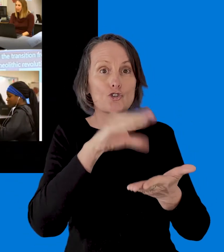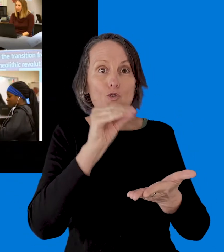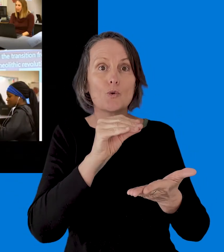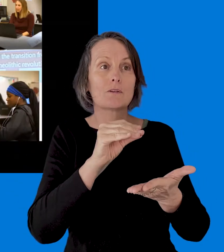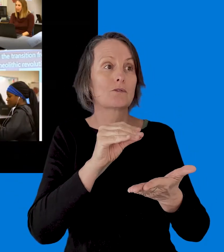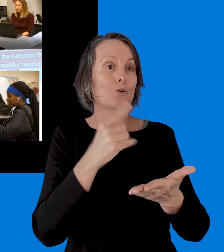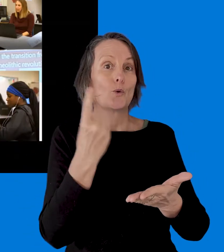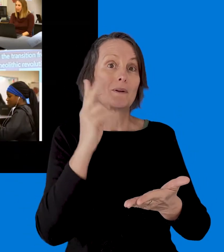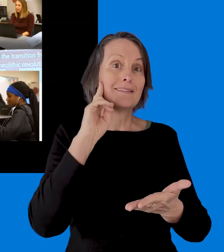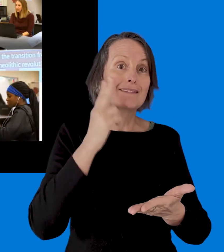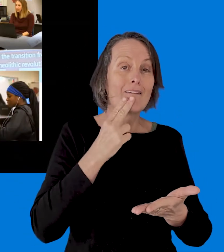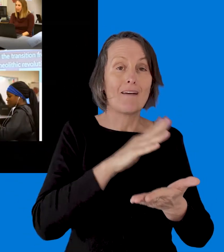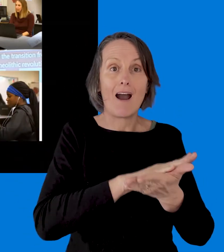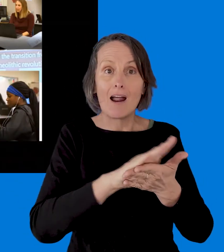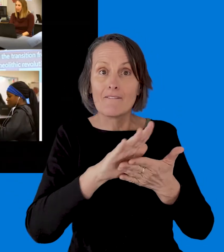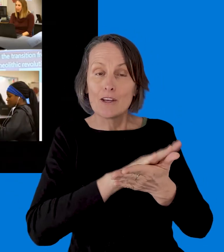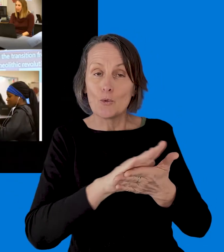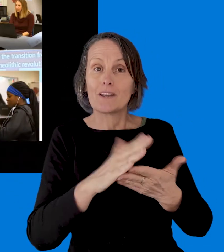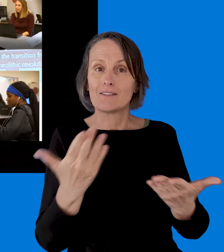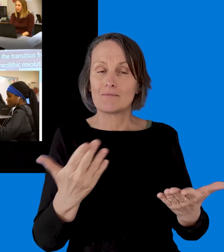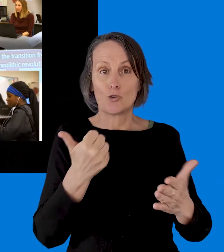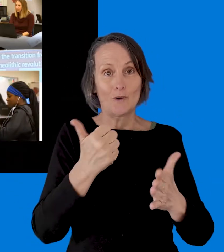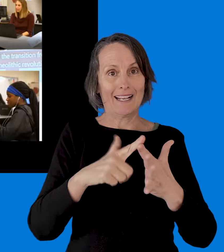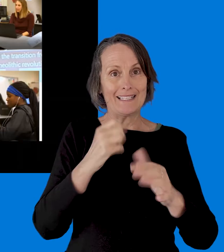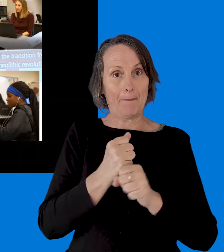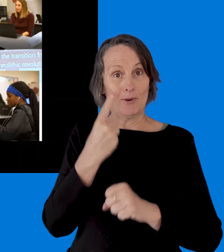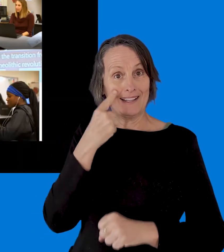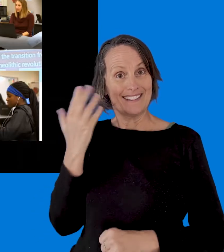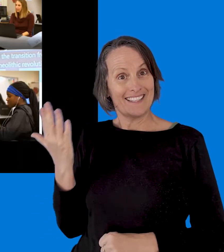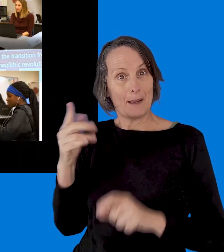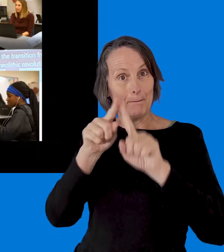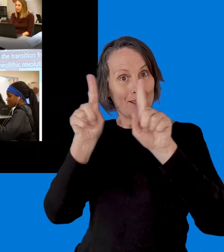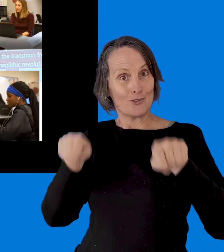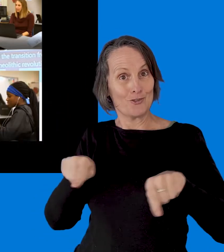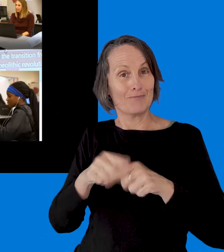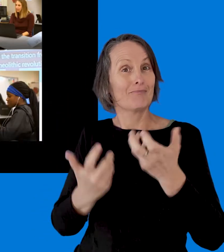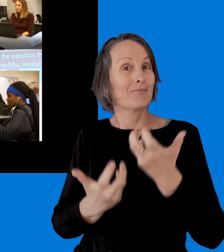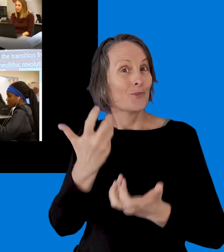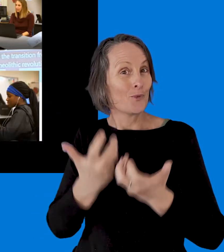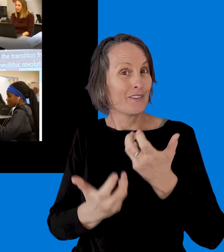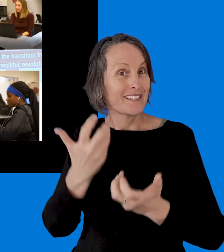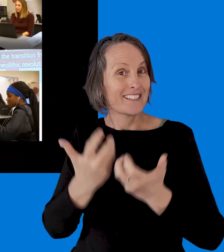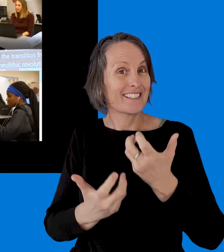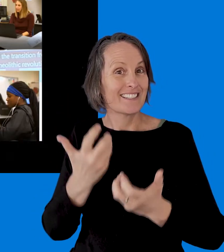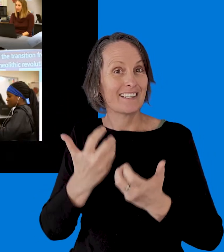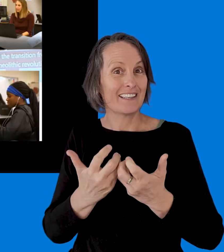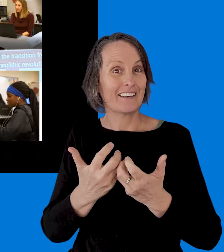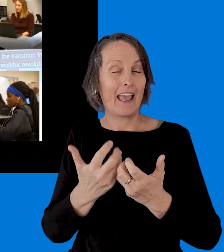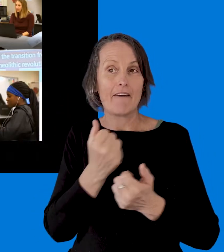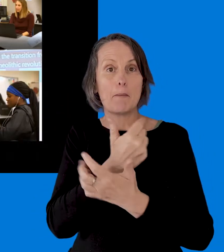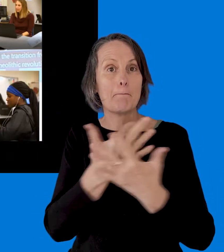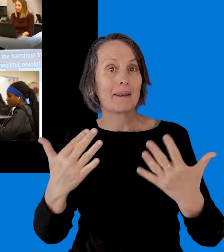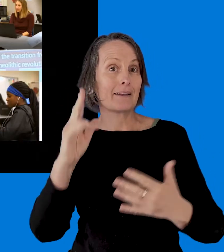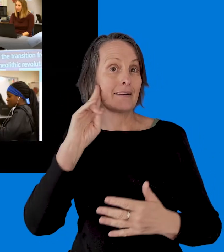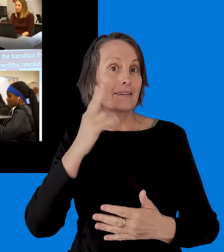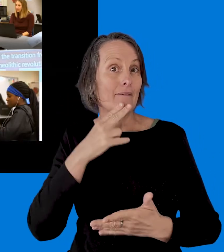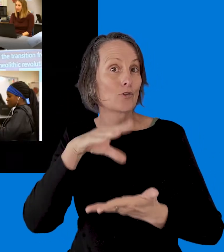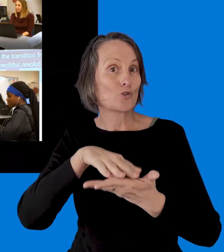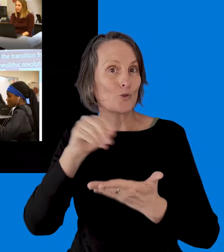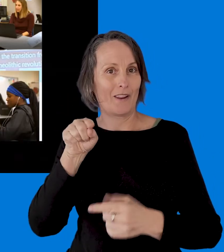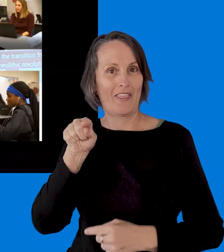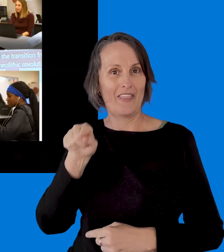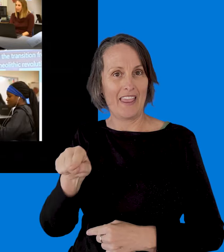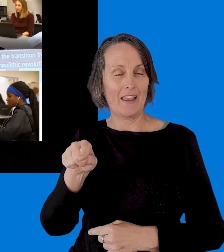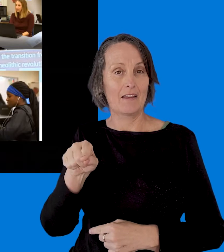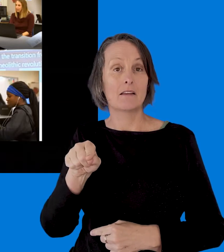for folks who are deaf and hard of hearing. A good example is right here. This is at a university where there's a large population